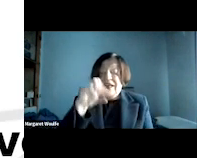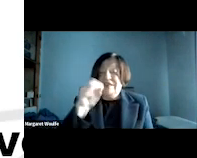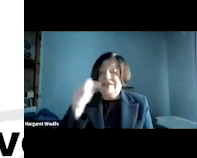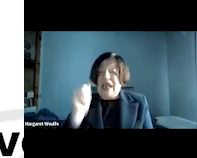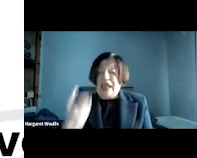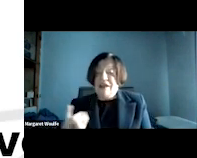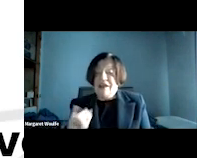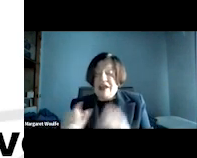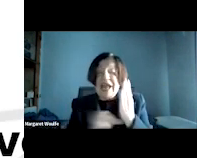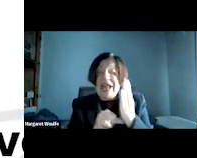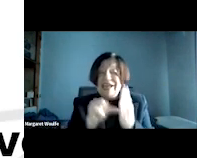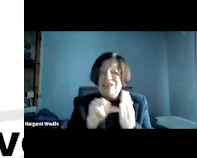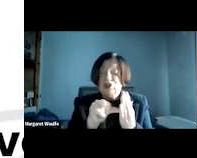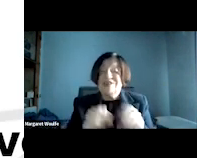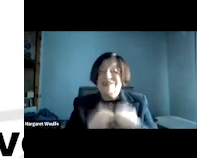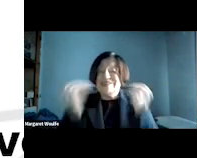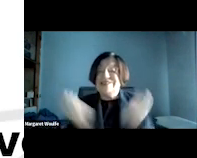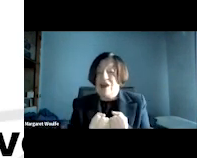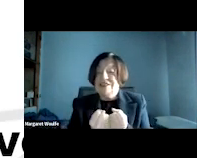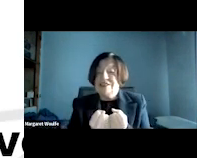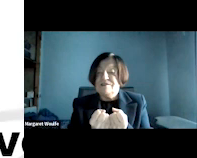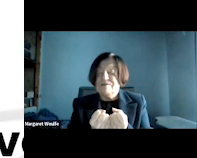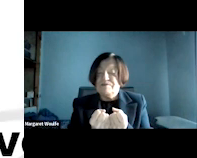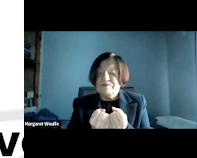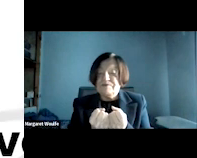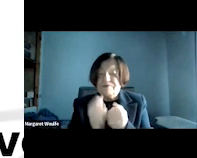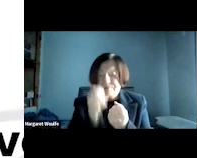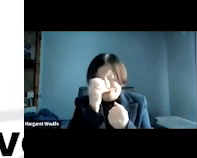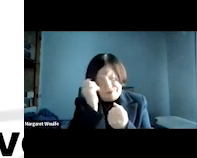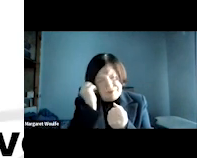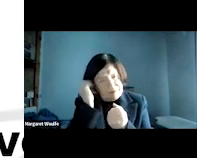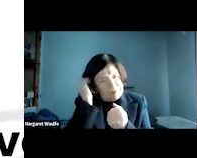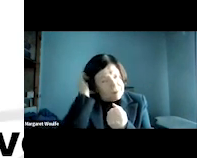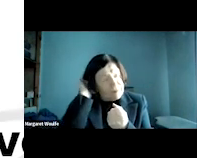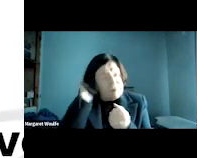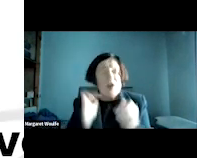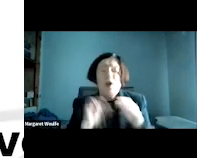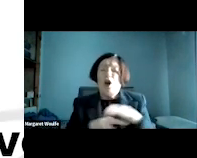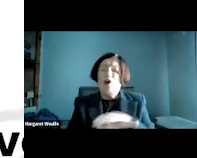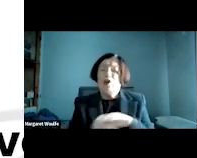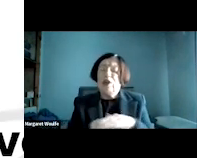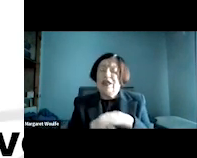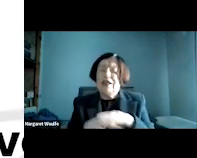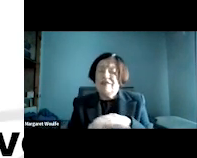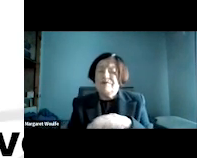is aging societies. And then underneath